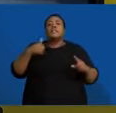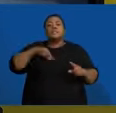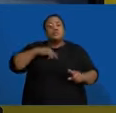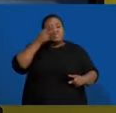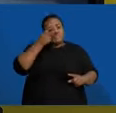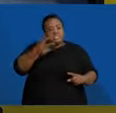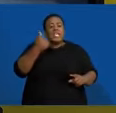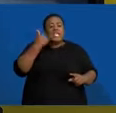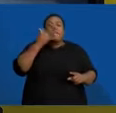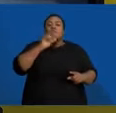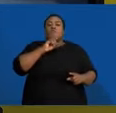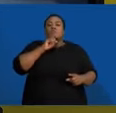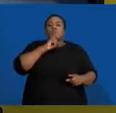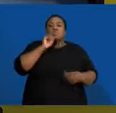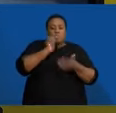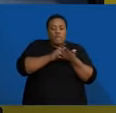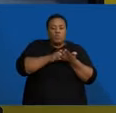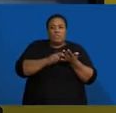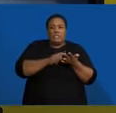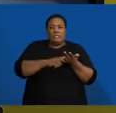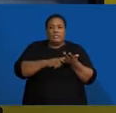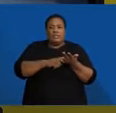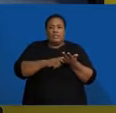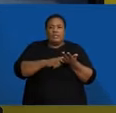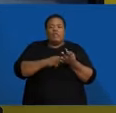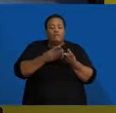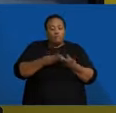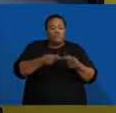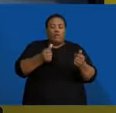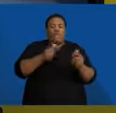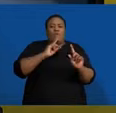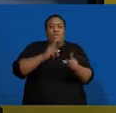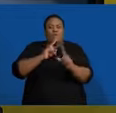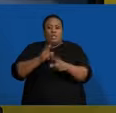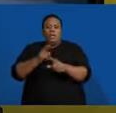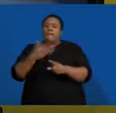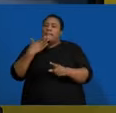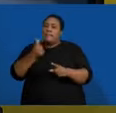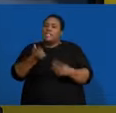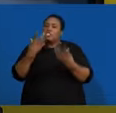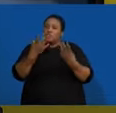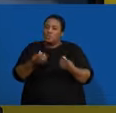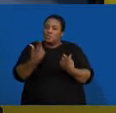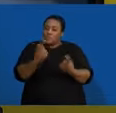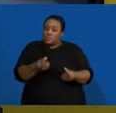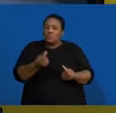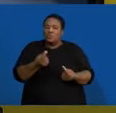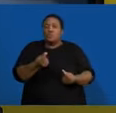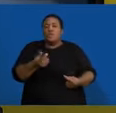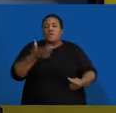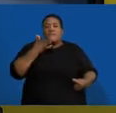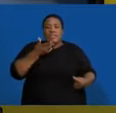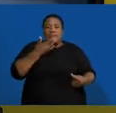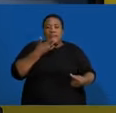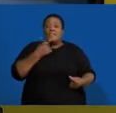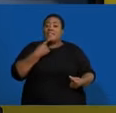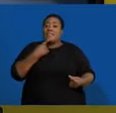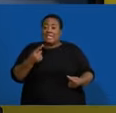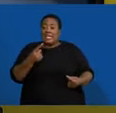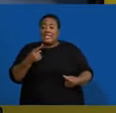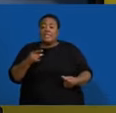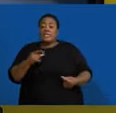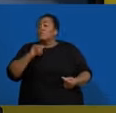use your calculator when you are solving your questions. So please do yourself a favor, don't look at the calculator when they say without the use